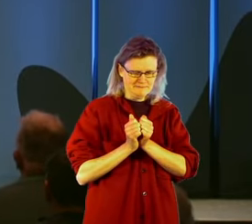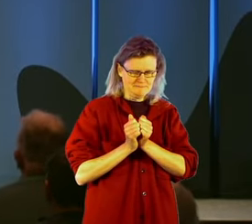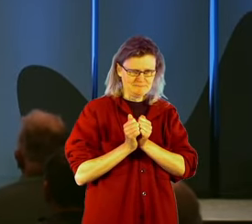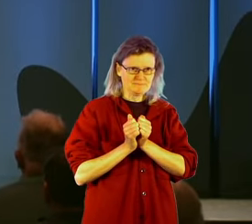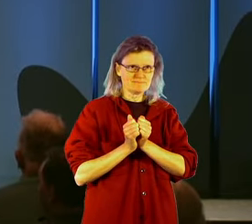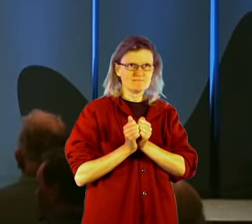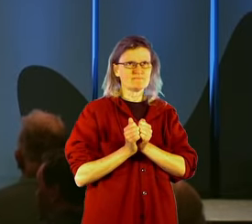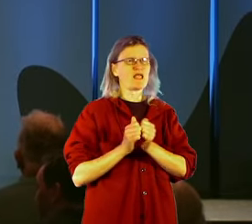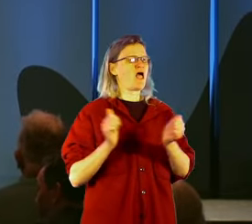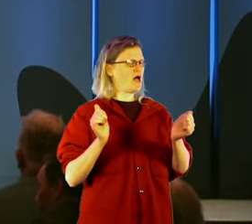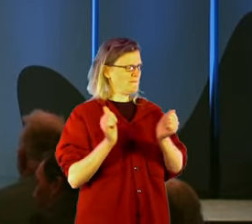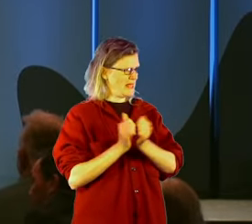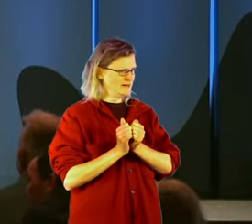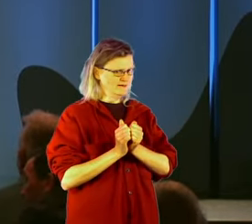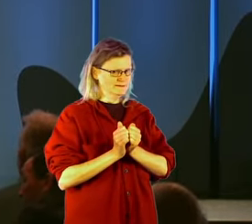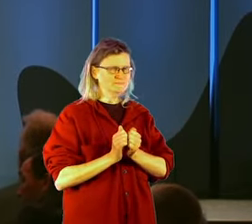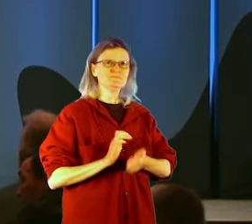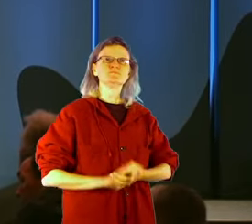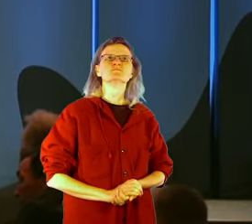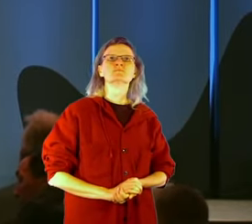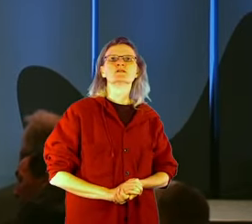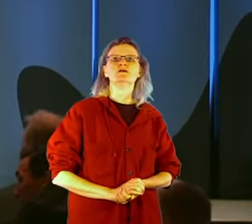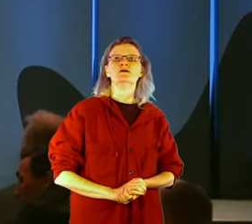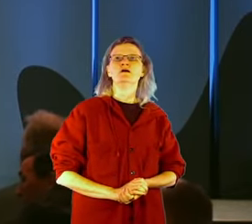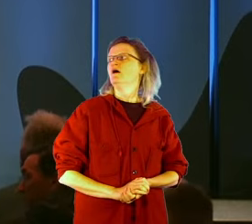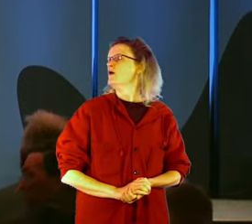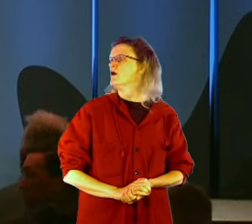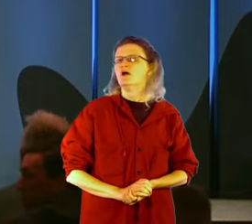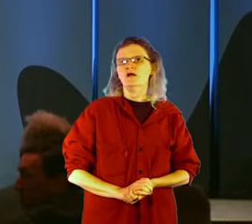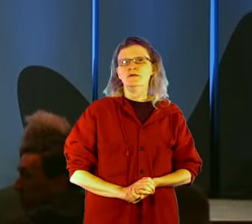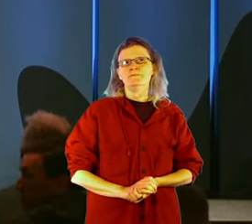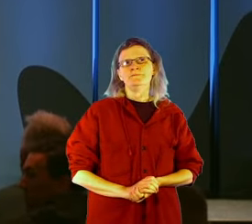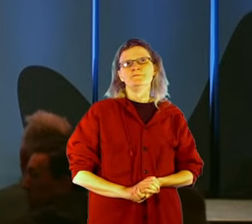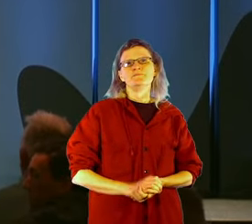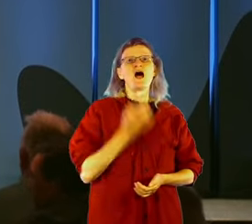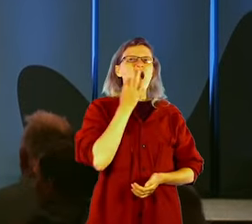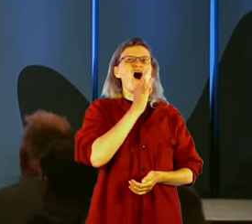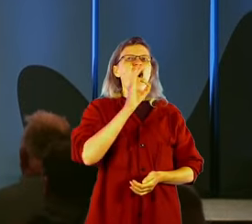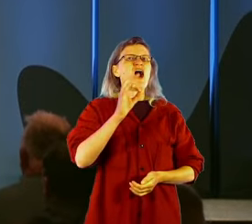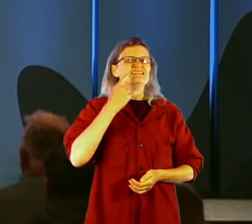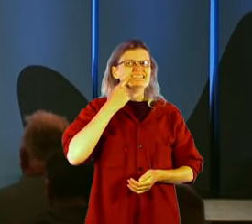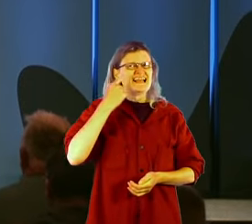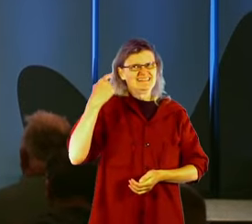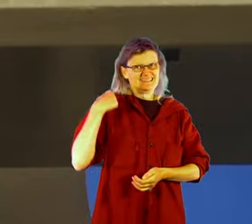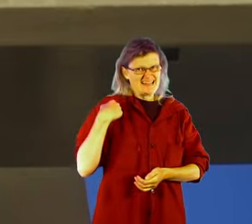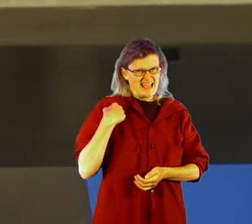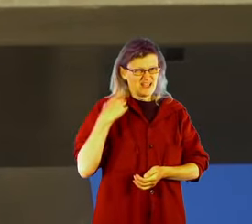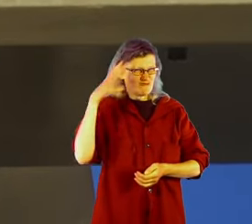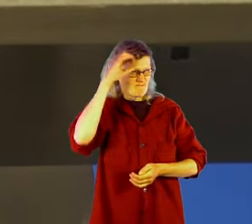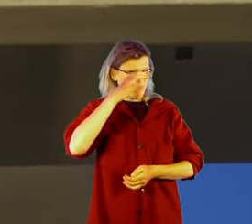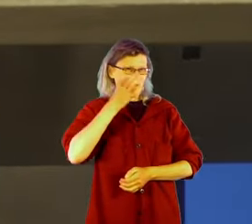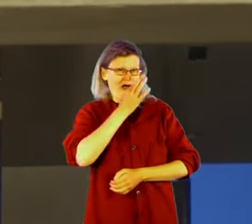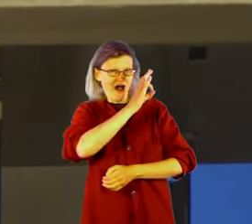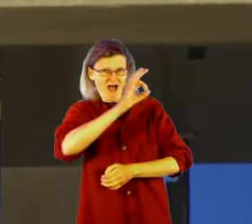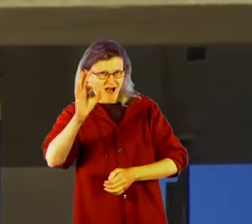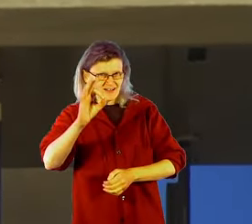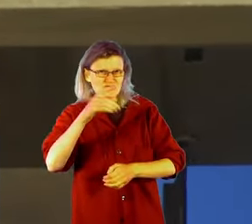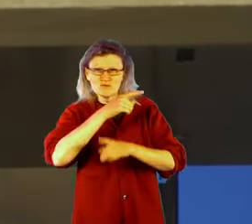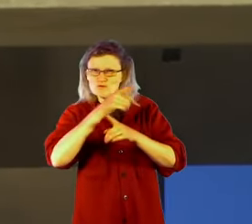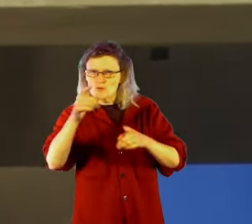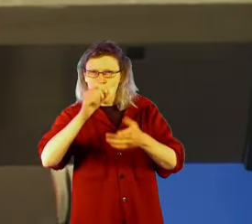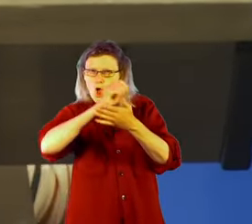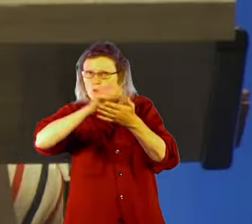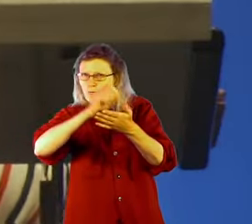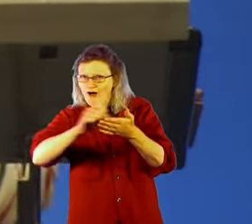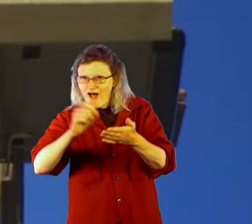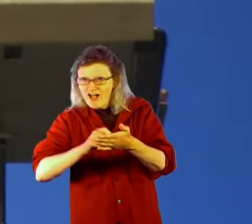Amen. Good. David, just before you go, I did ask yesterday, it was optional. There was some homework. Did you